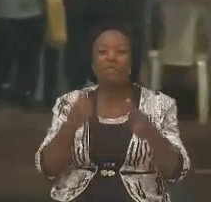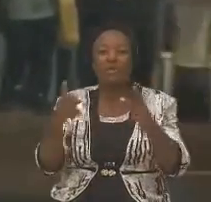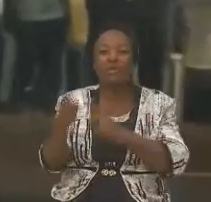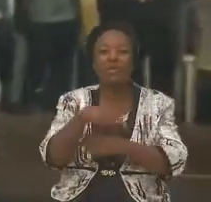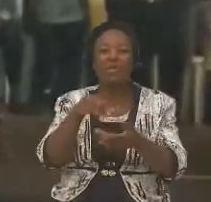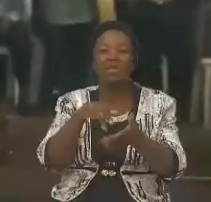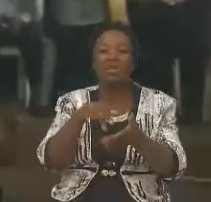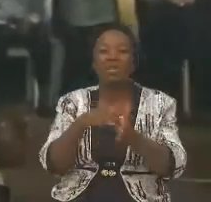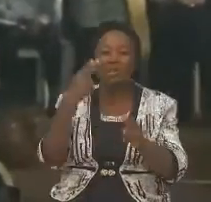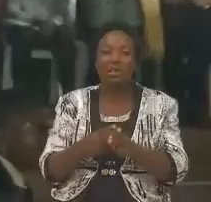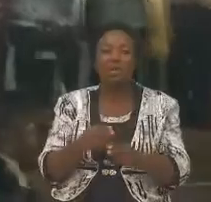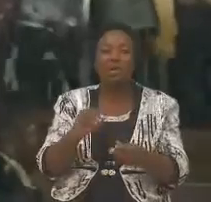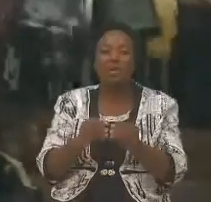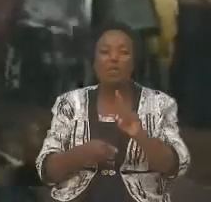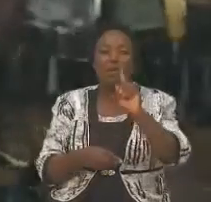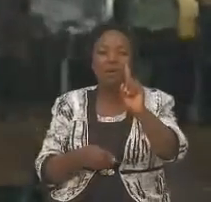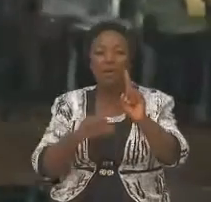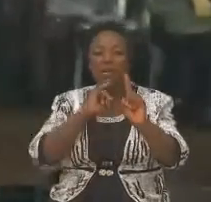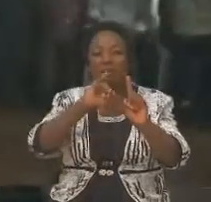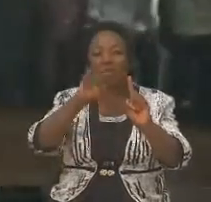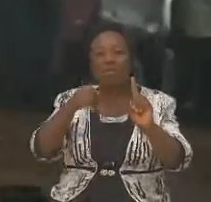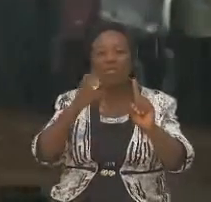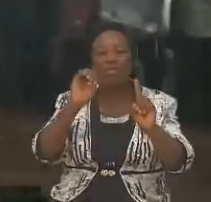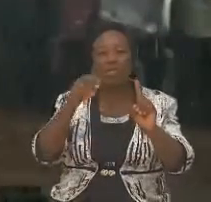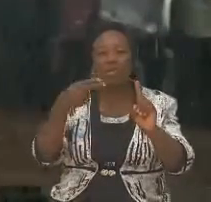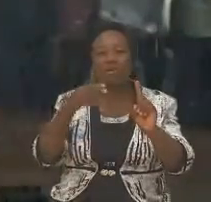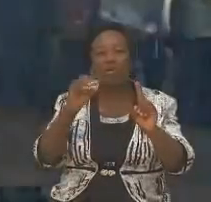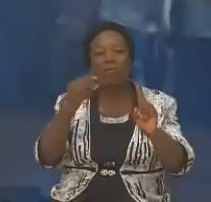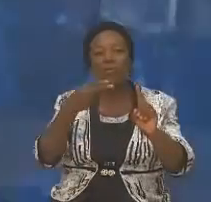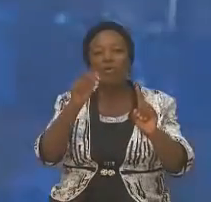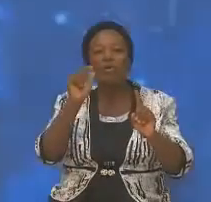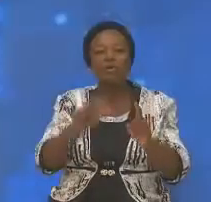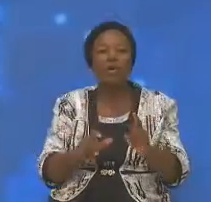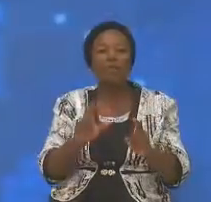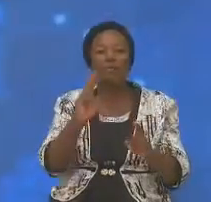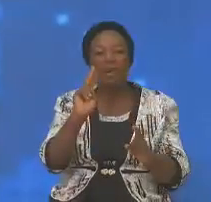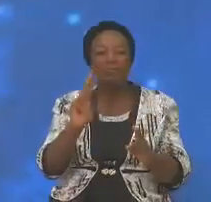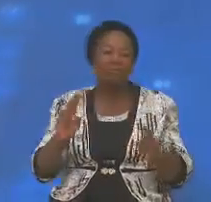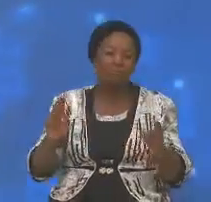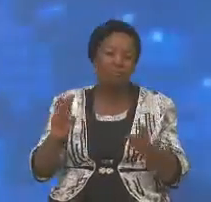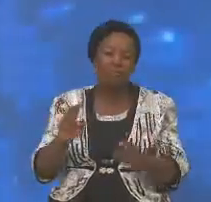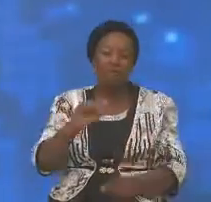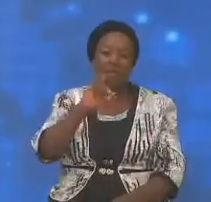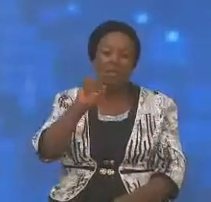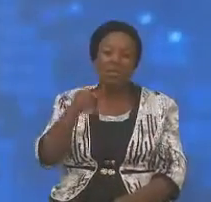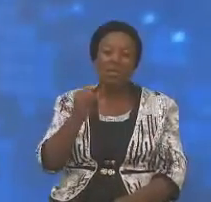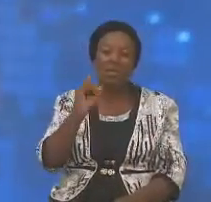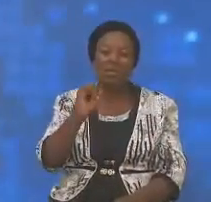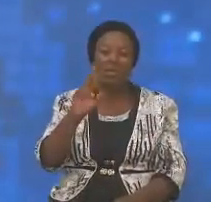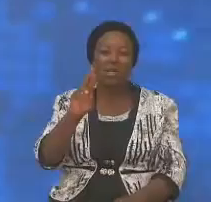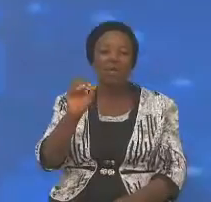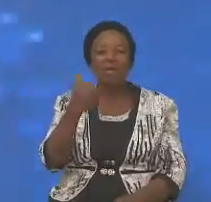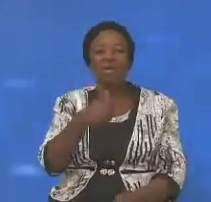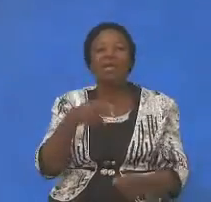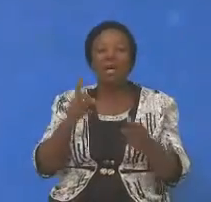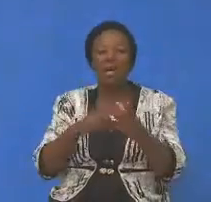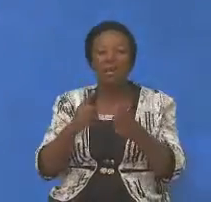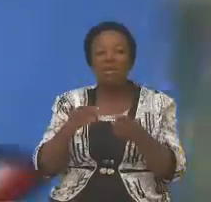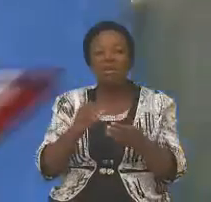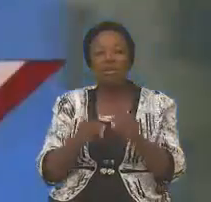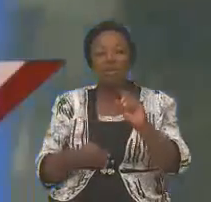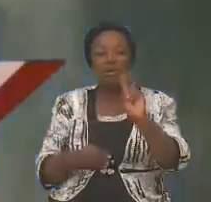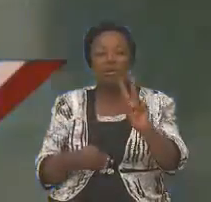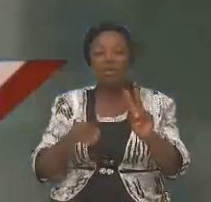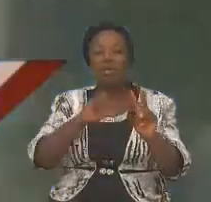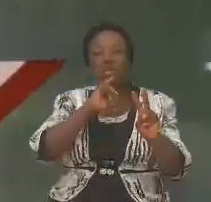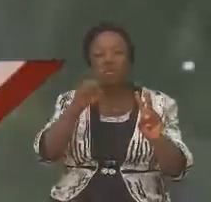victory today. Number one is Jehovah Jireh. Number two is Jehovah Nissi. Number three now,